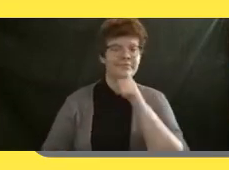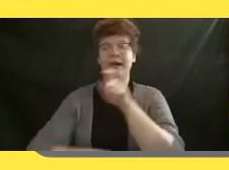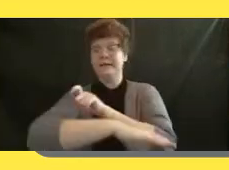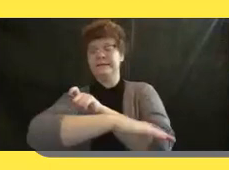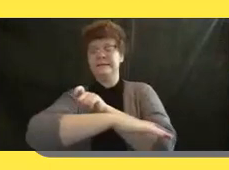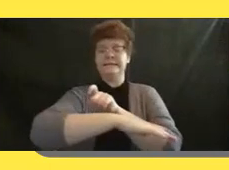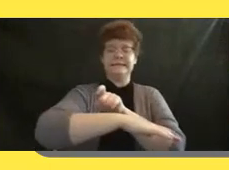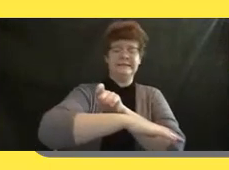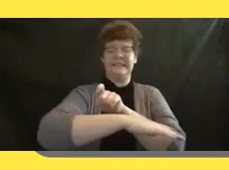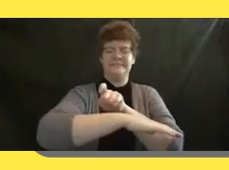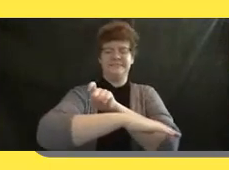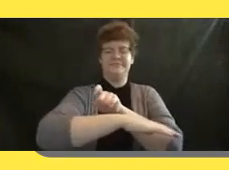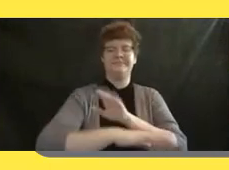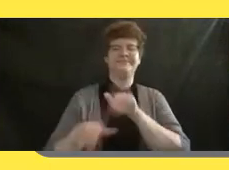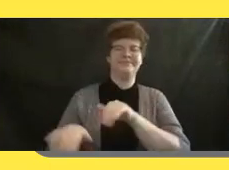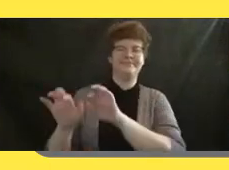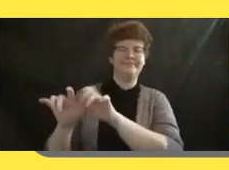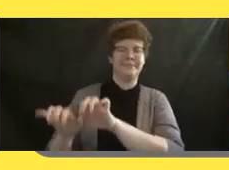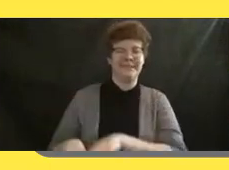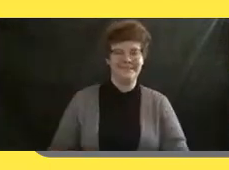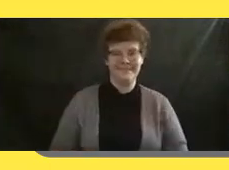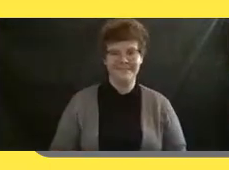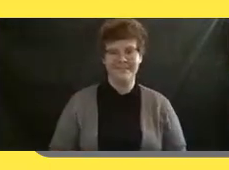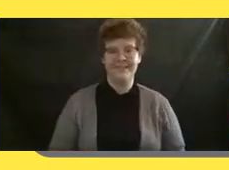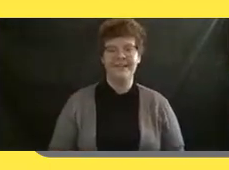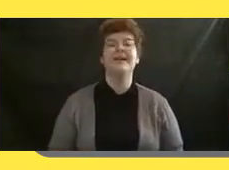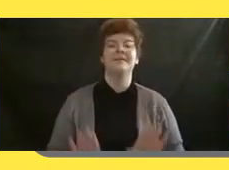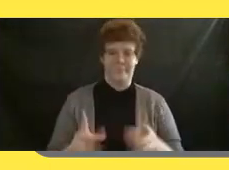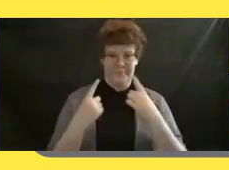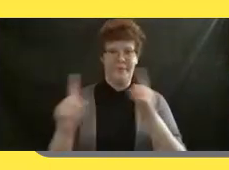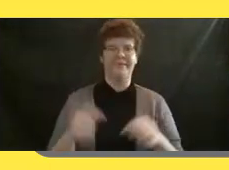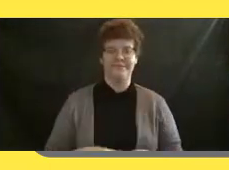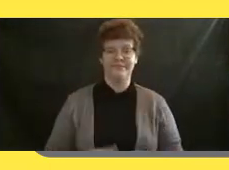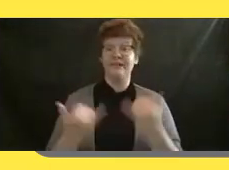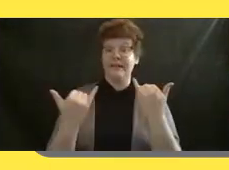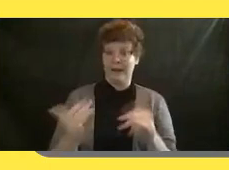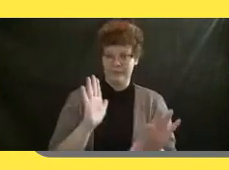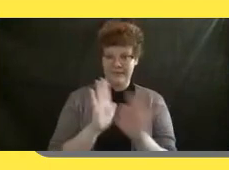There we go. And now with that selected, I can go ahead and click.